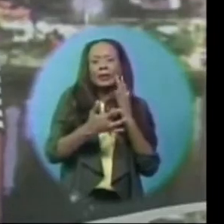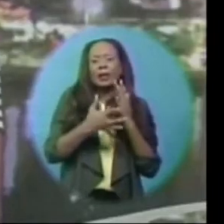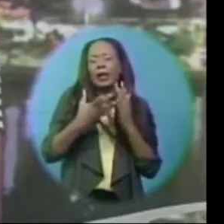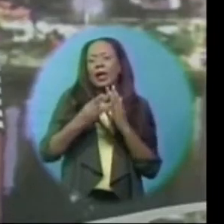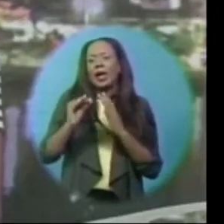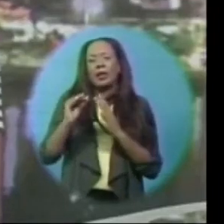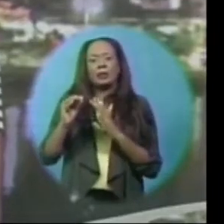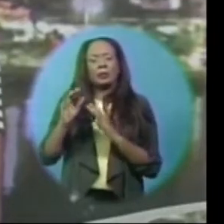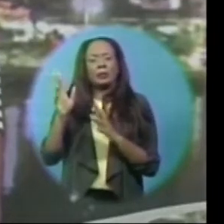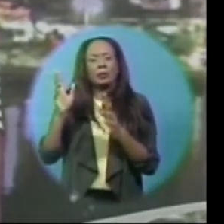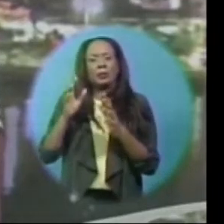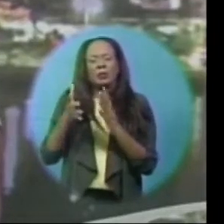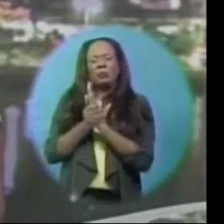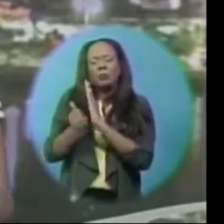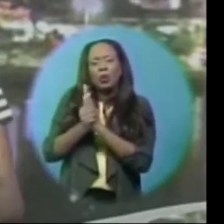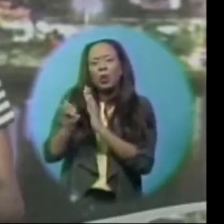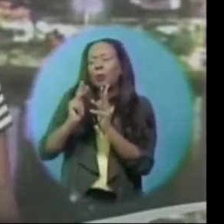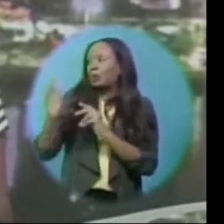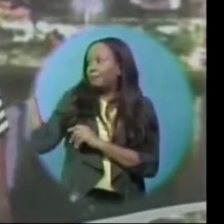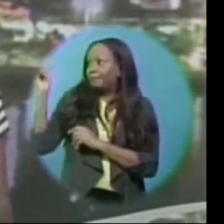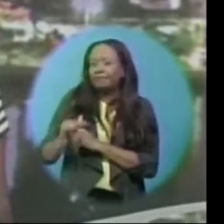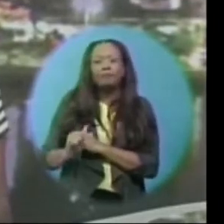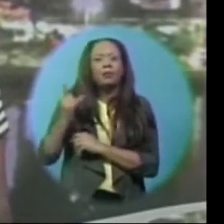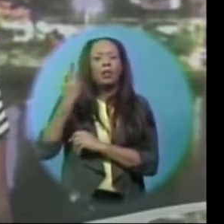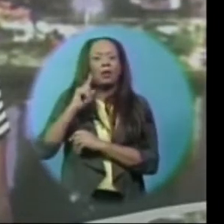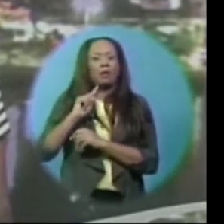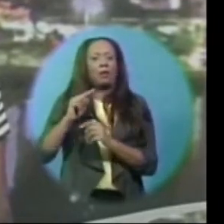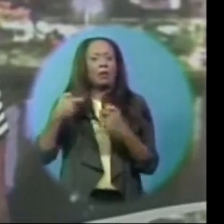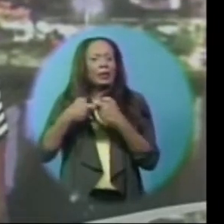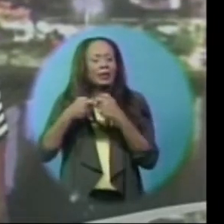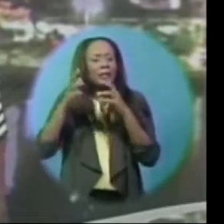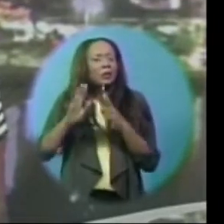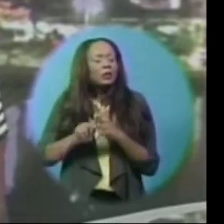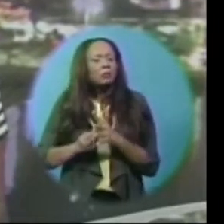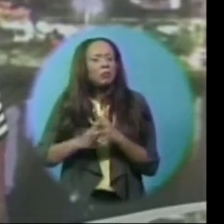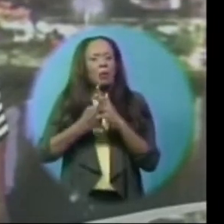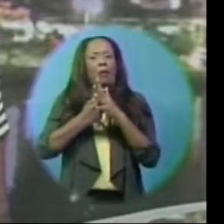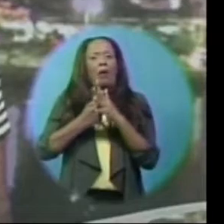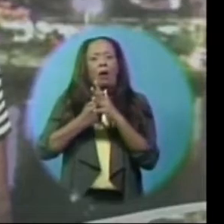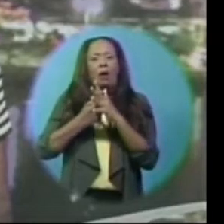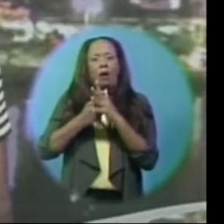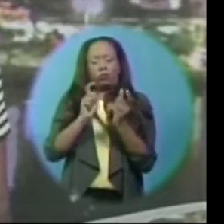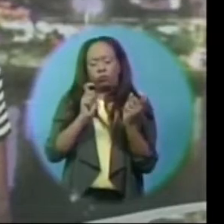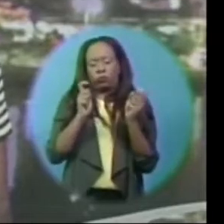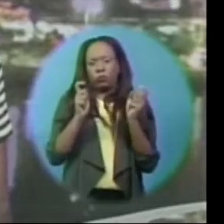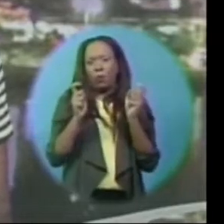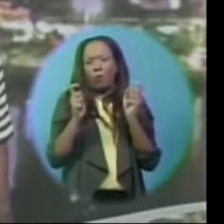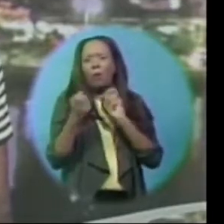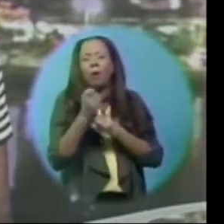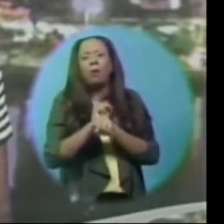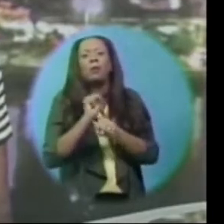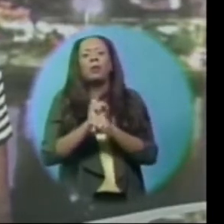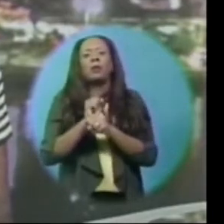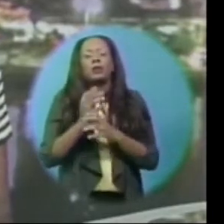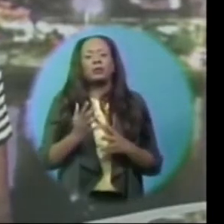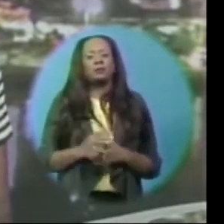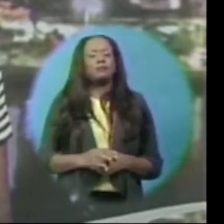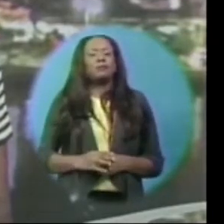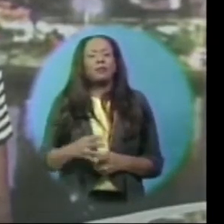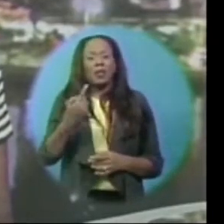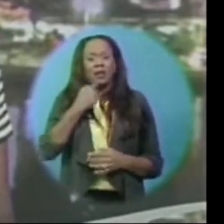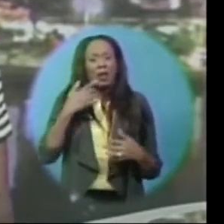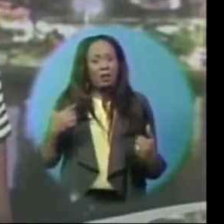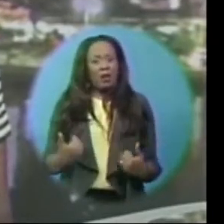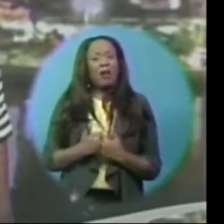in the next few days to allow engineers to start the first phase of the corrective work. Describing the challenges in its South